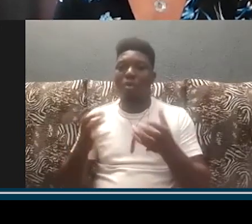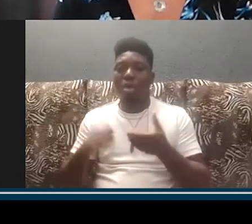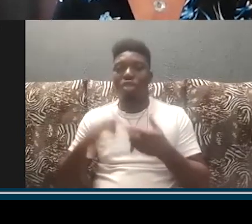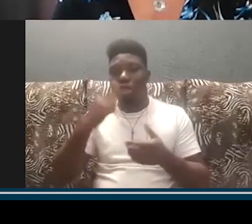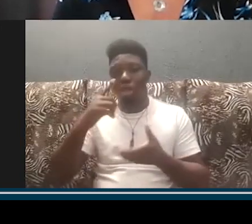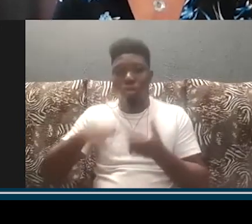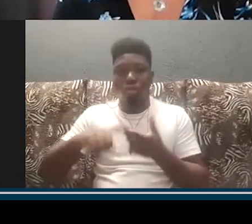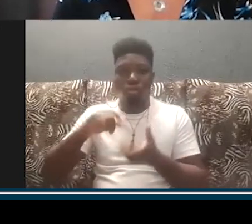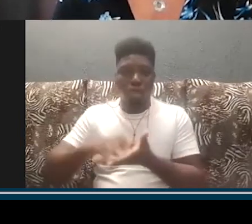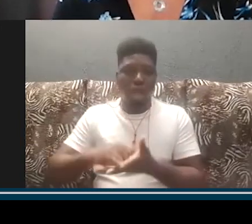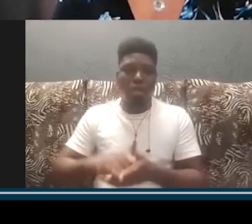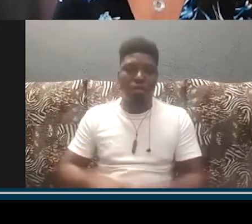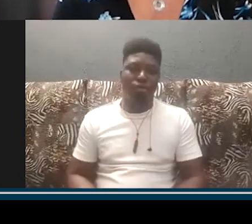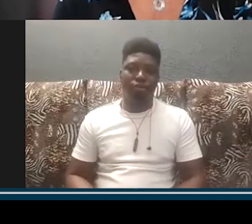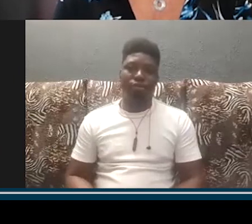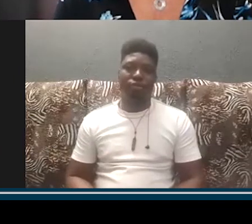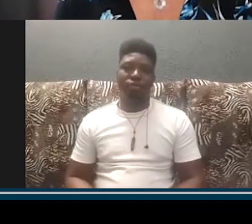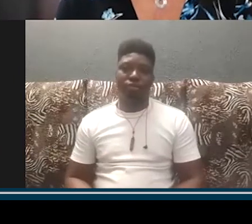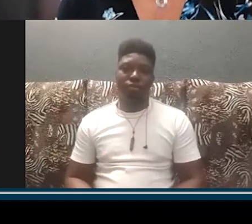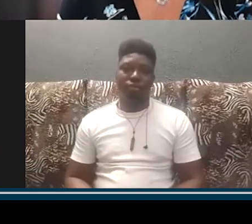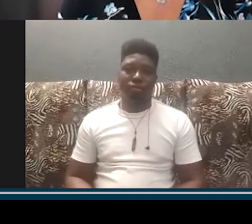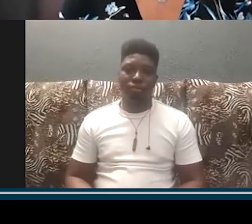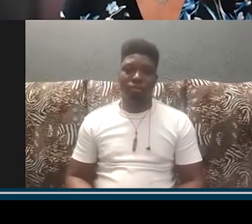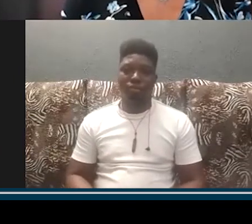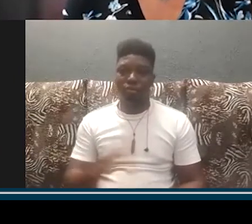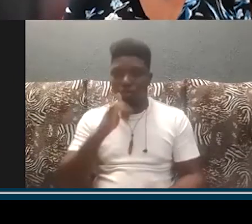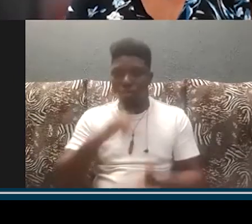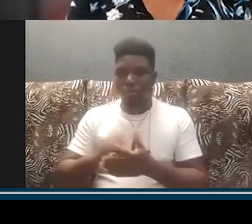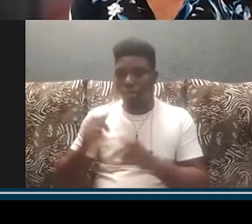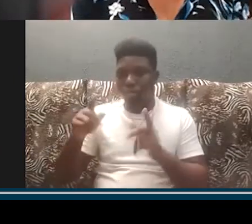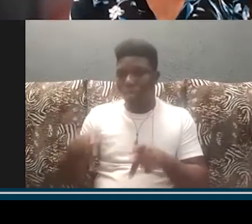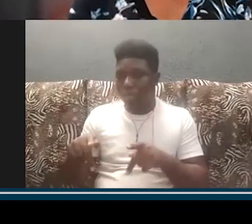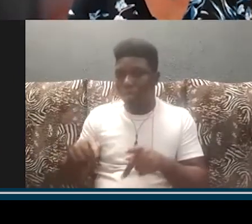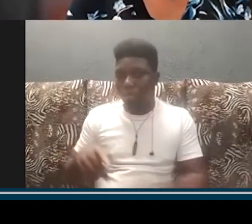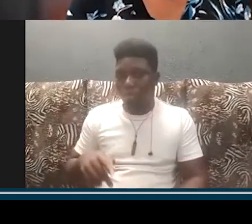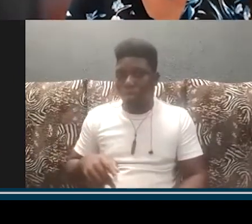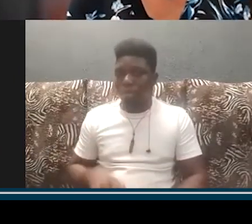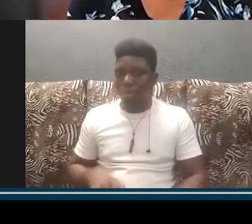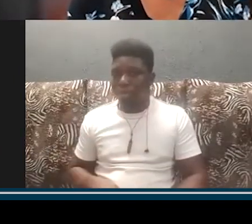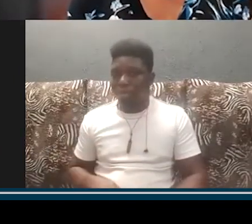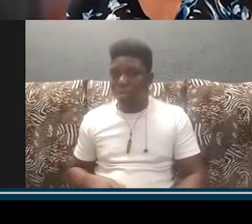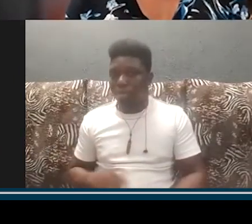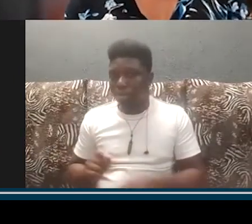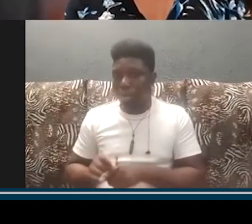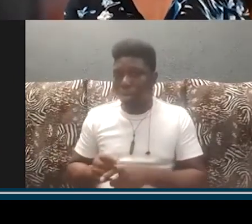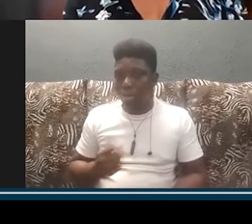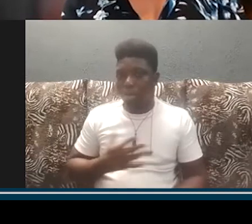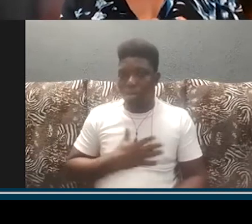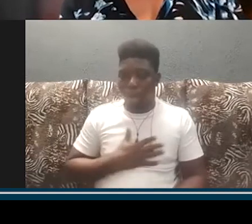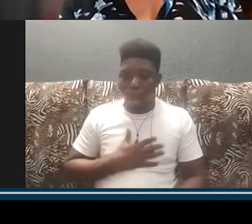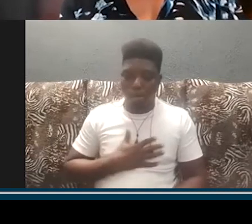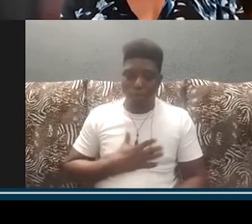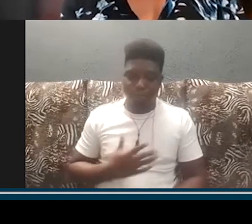said, it's an aspect of my identity. It is not my entire identity. What's your